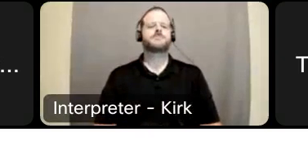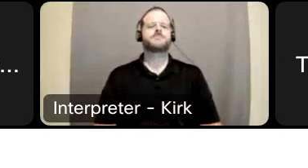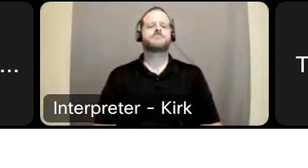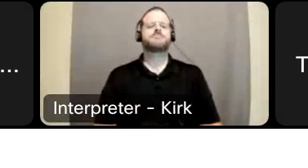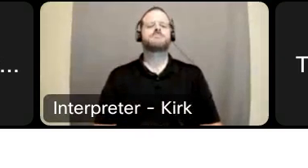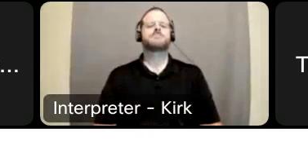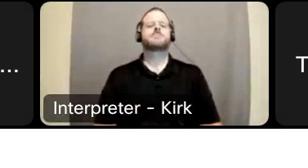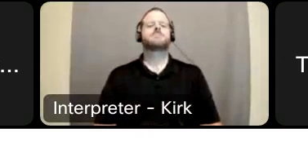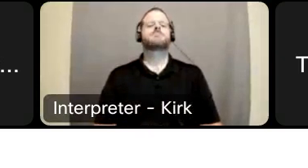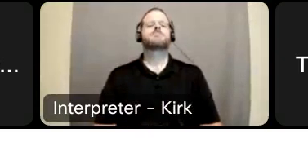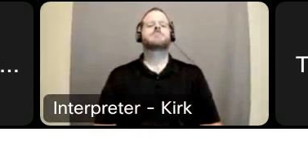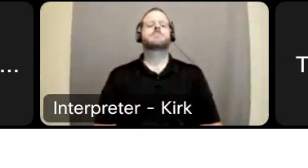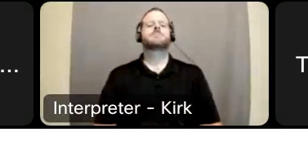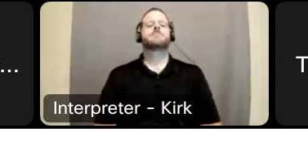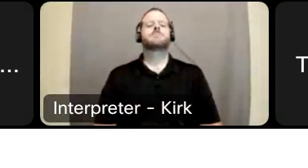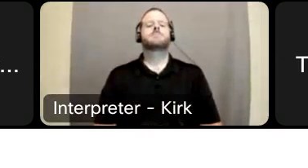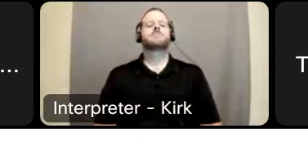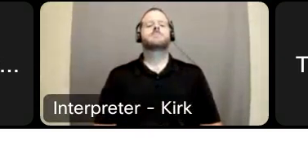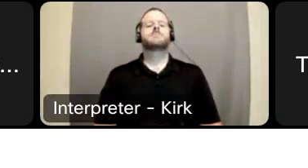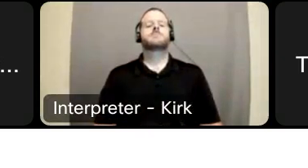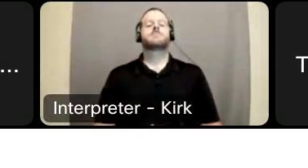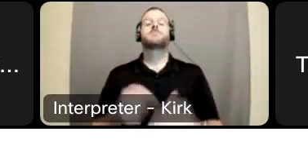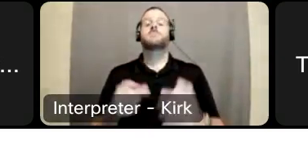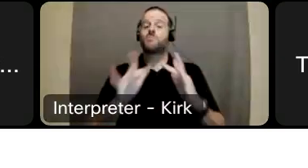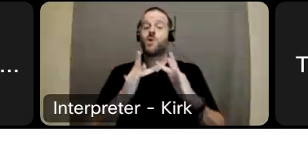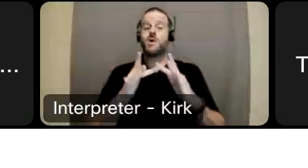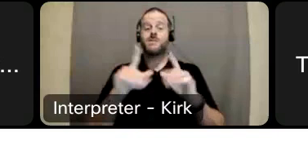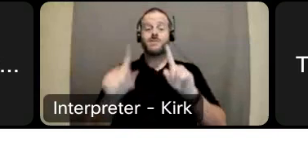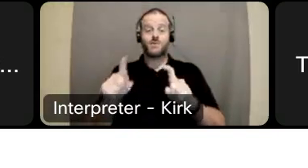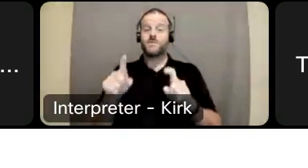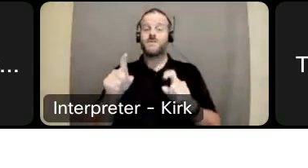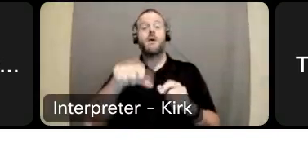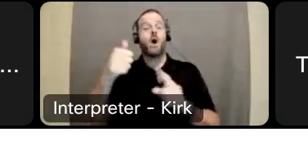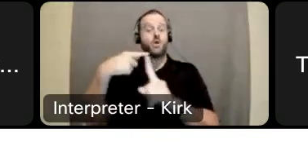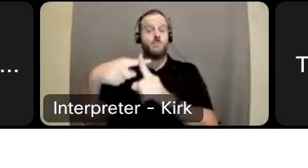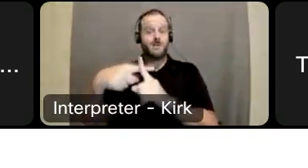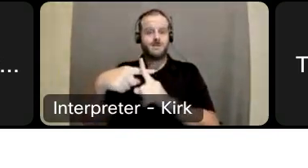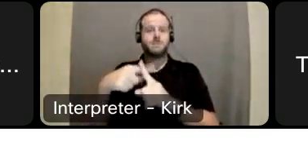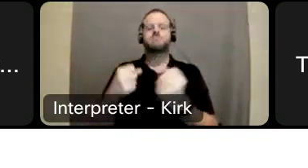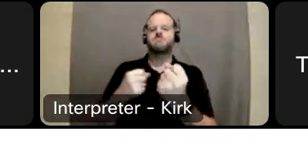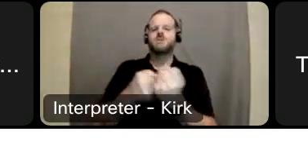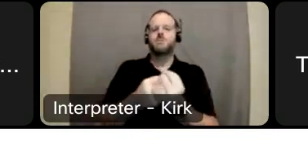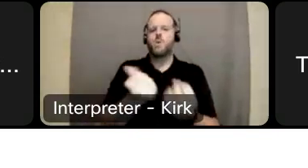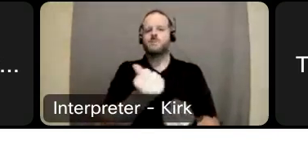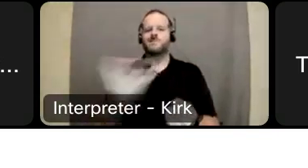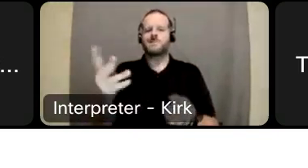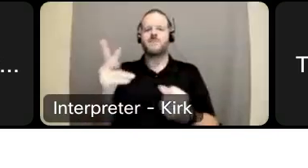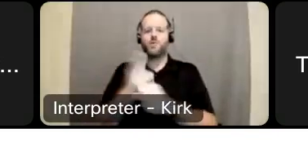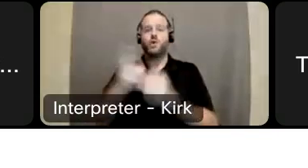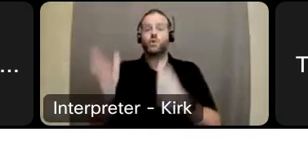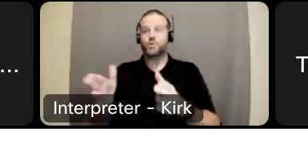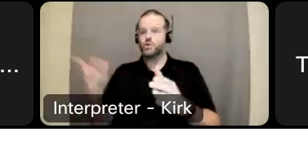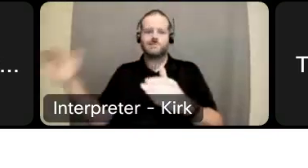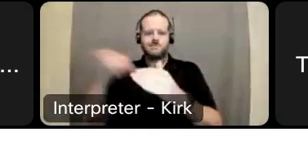One nice thing as well about the online survey format is that it does support multiple users contributing